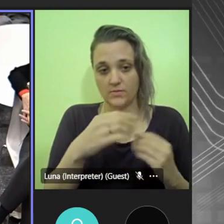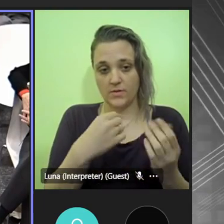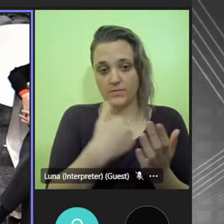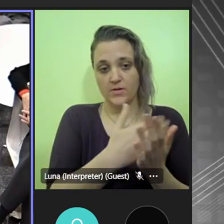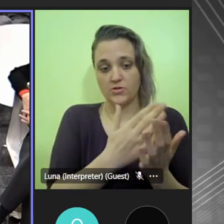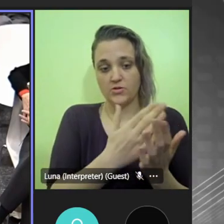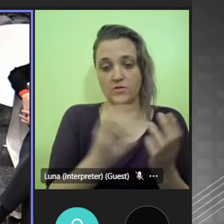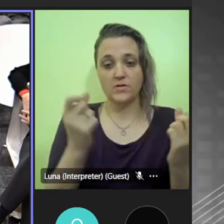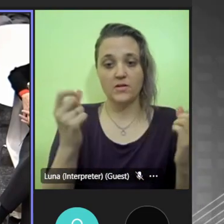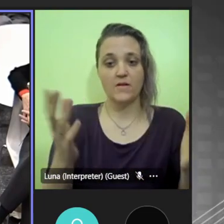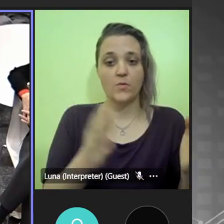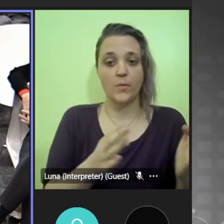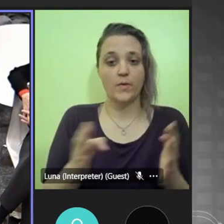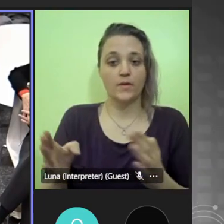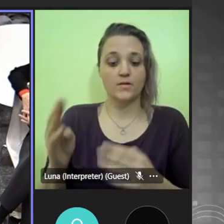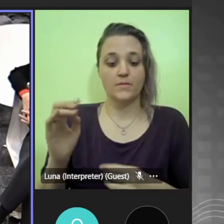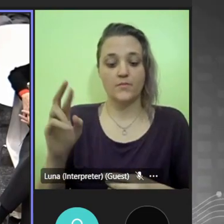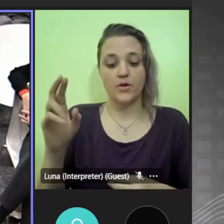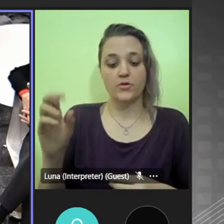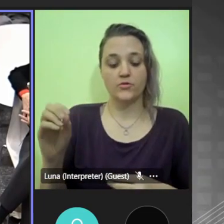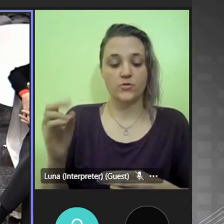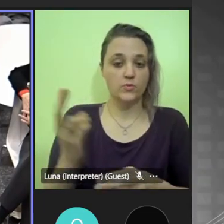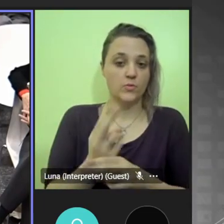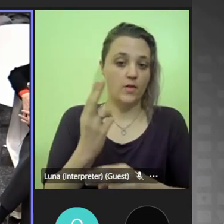project. You know, there's a lot of different ways that Metro